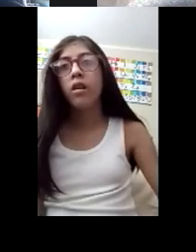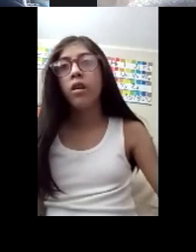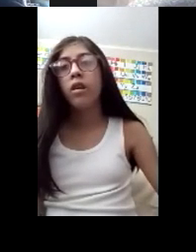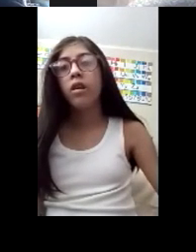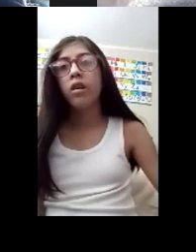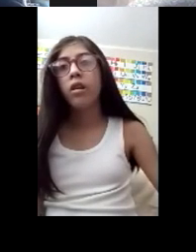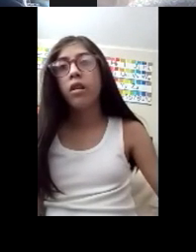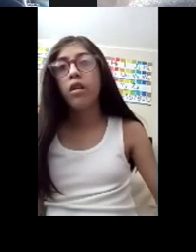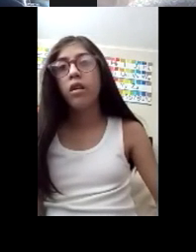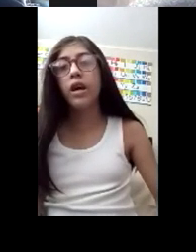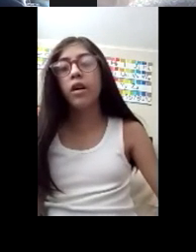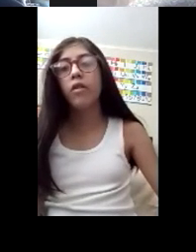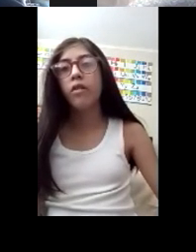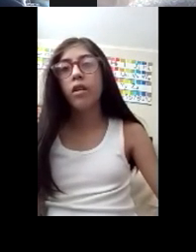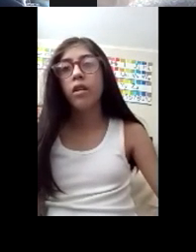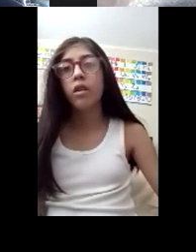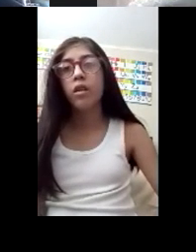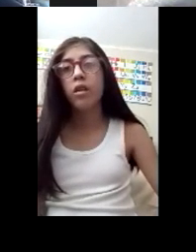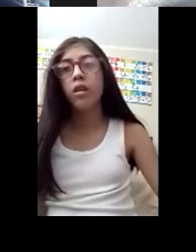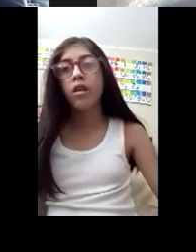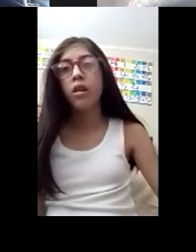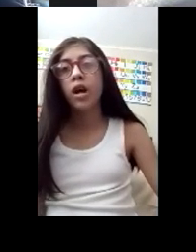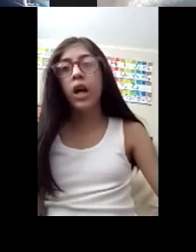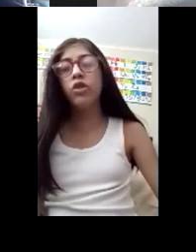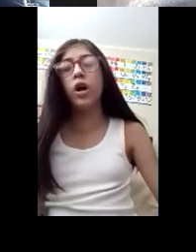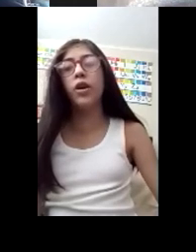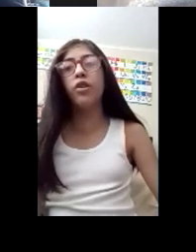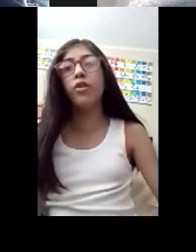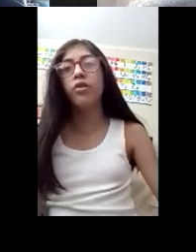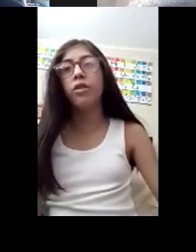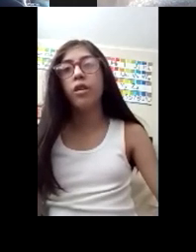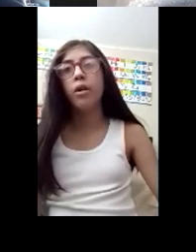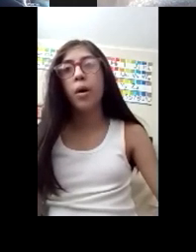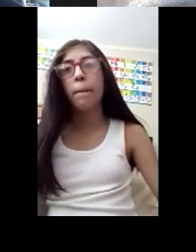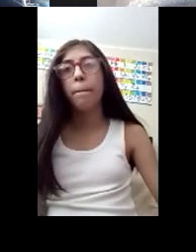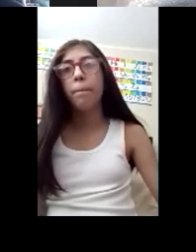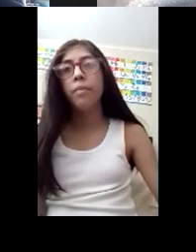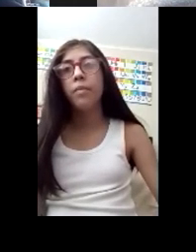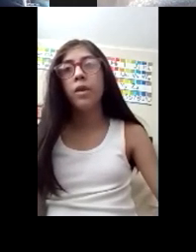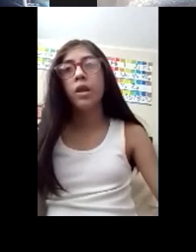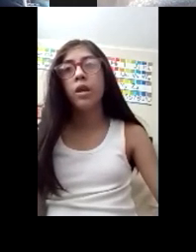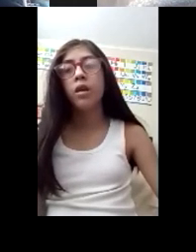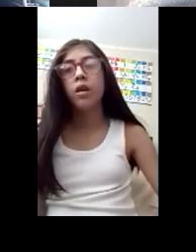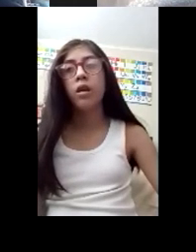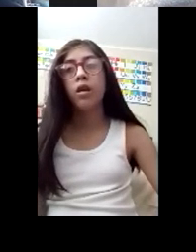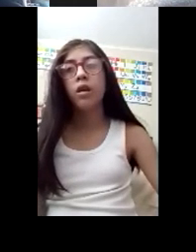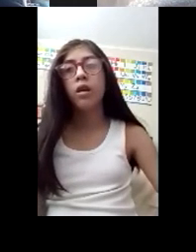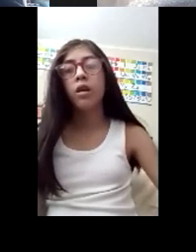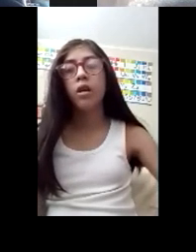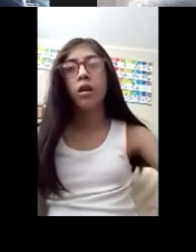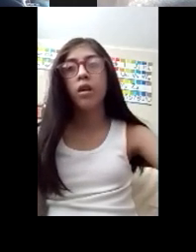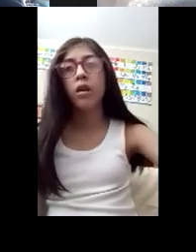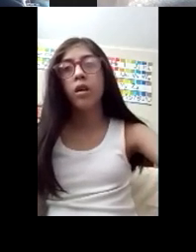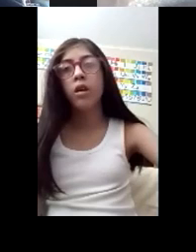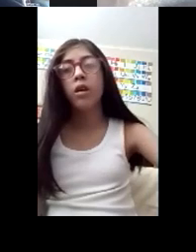And the thunder? Yeah. Yeah. It's on news. Pray for the tornadoes and the